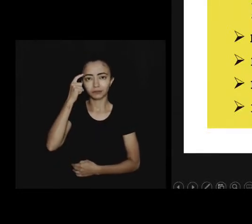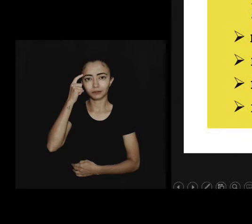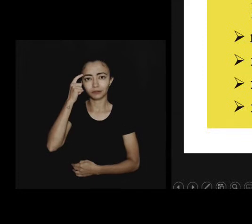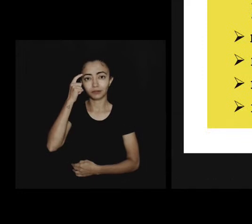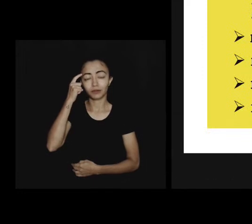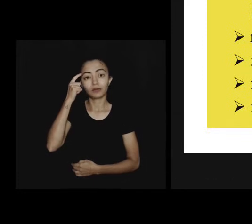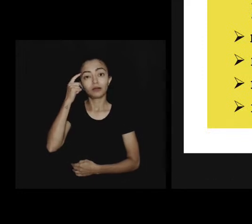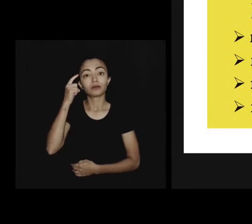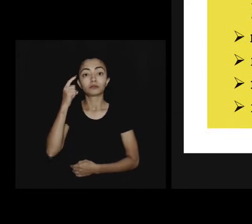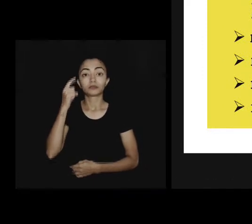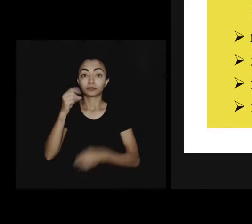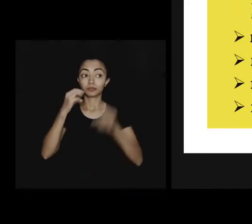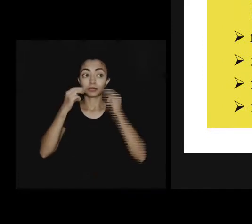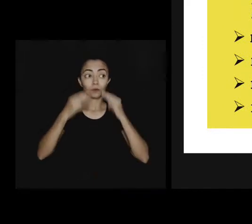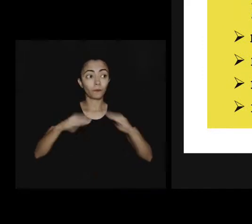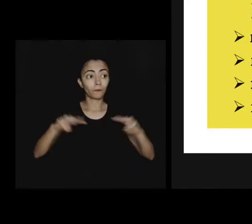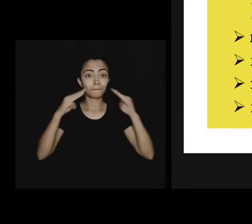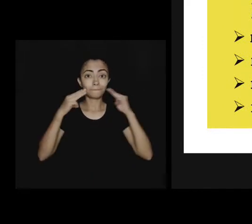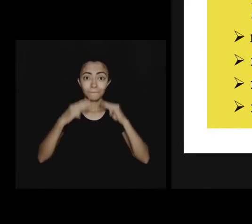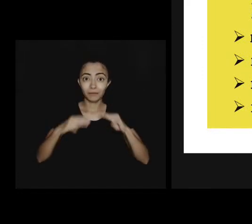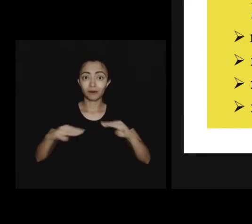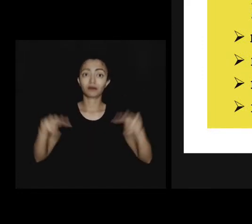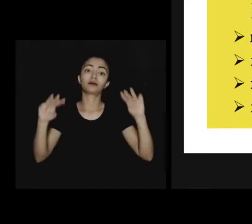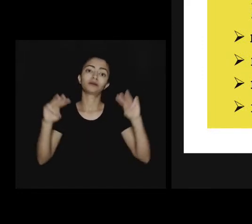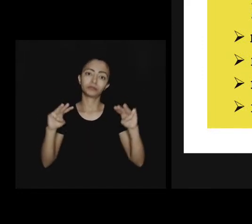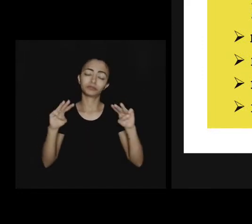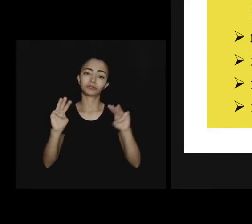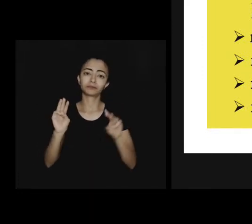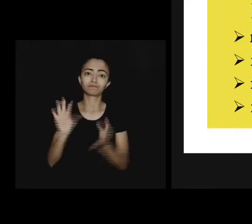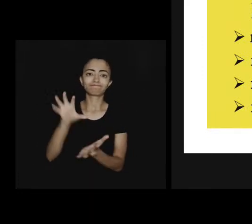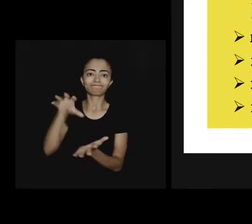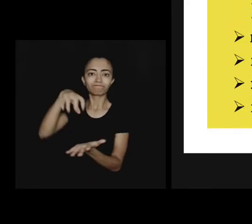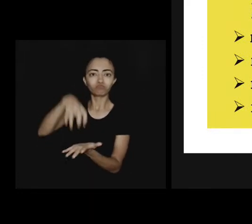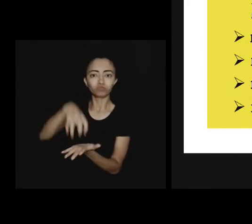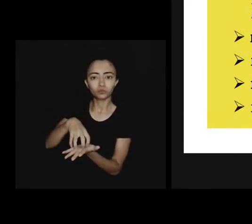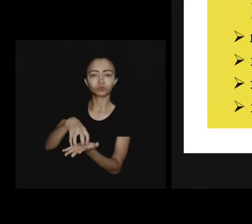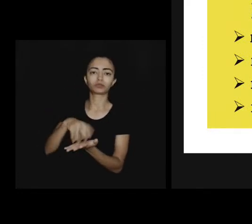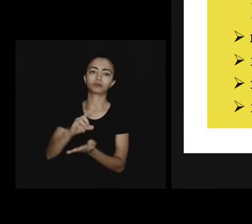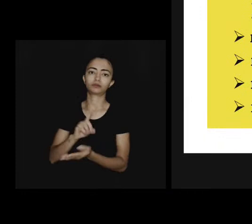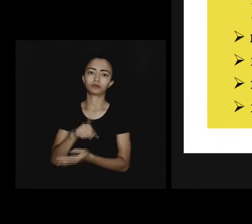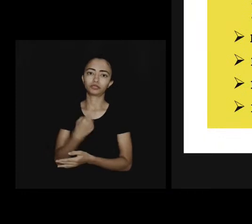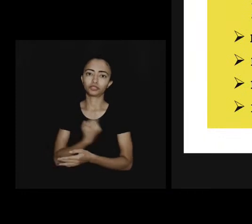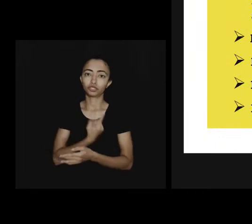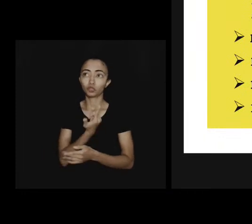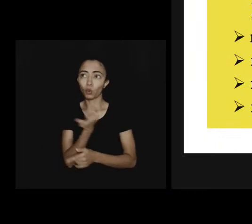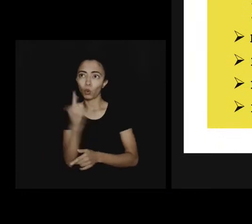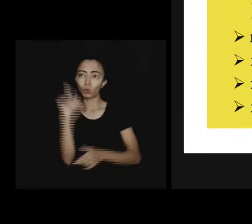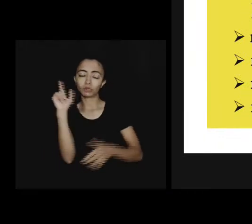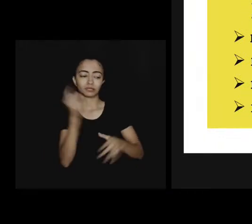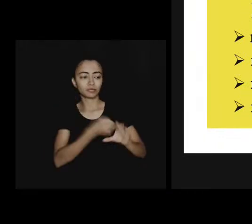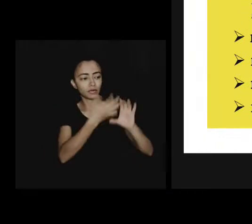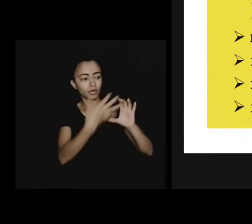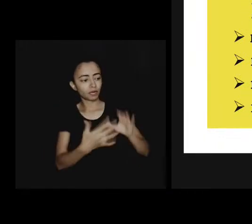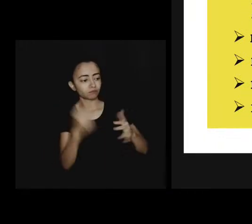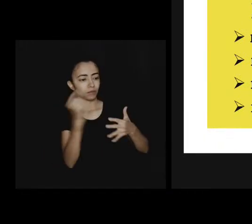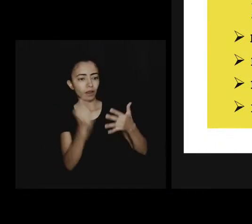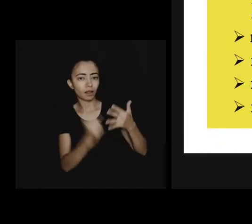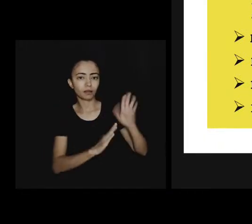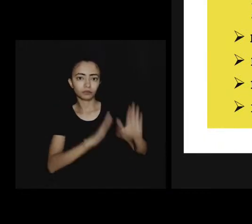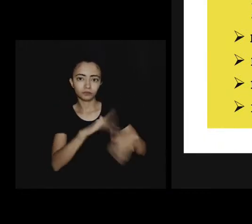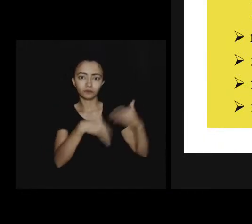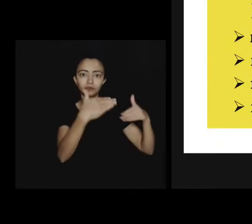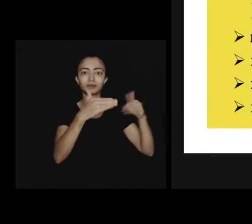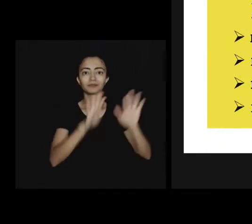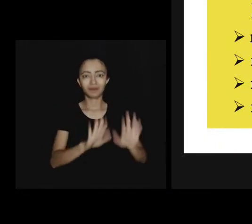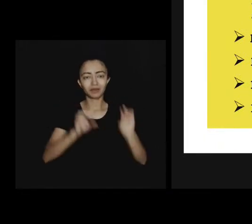of why we're not progressing on all of the other issues. Certainly, marketing affects mothers directly. It addresses their